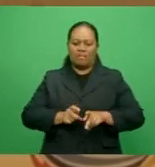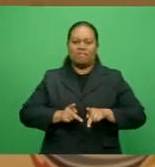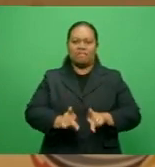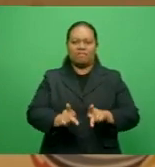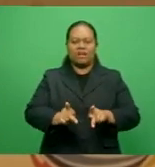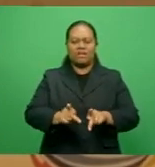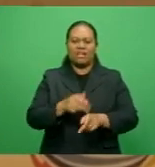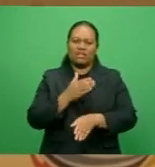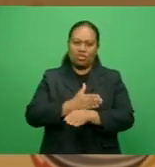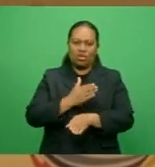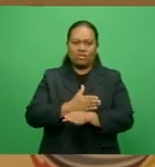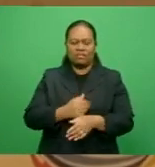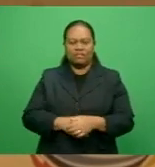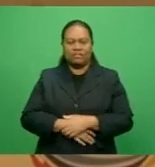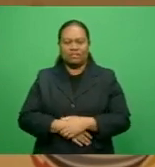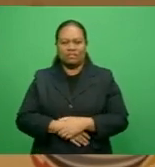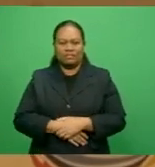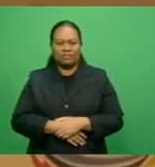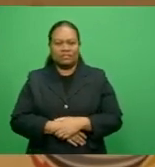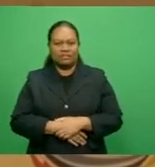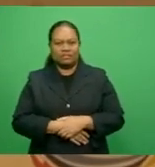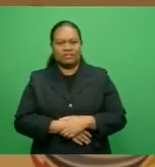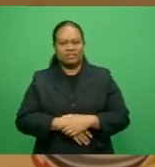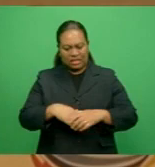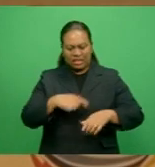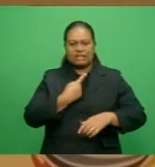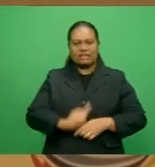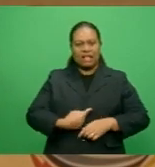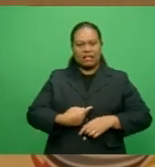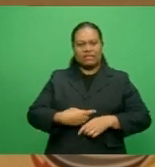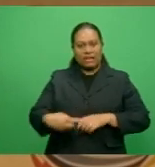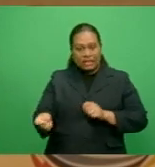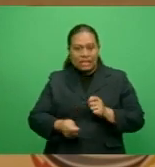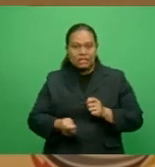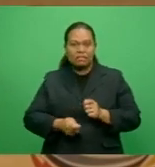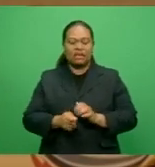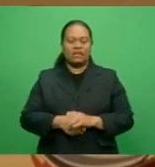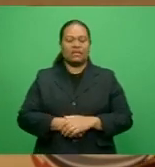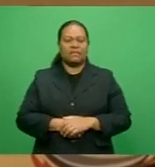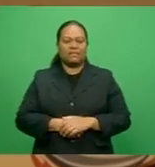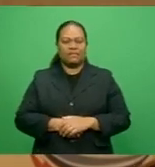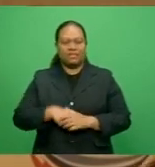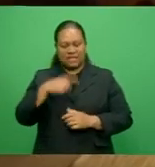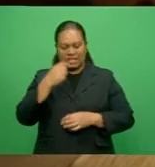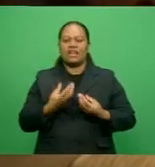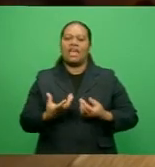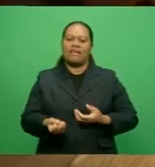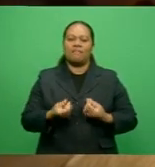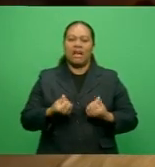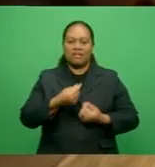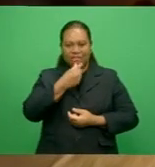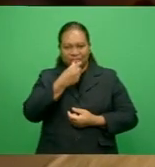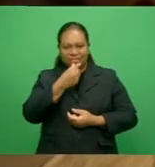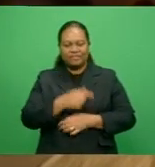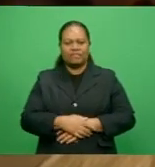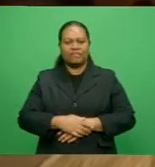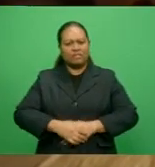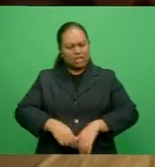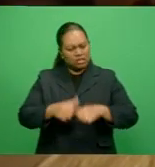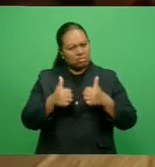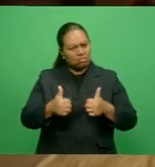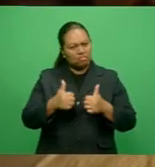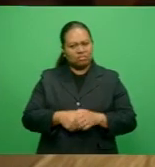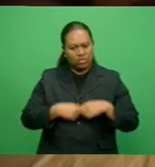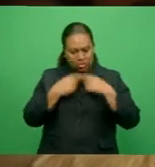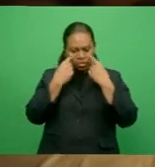themselves character-wise, self-discipline, and not only that, they can earn money through refereeing. This is also a good sign of